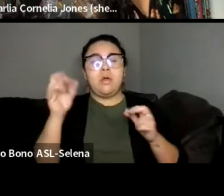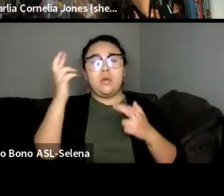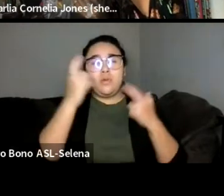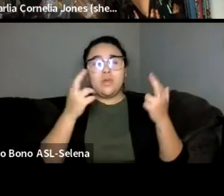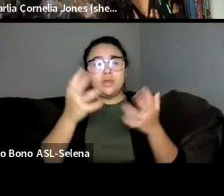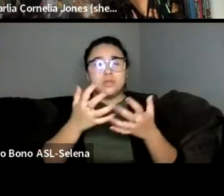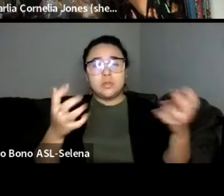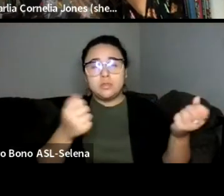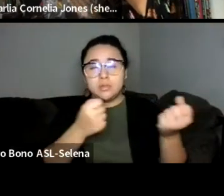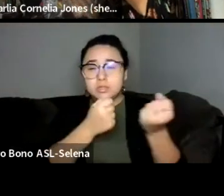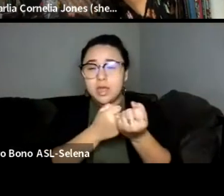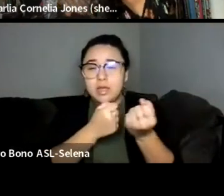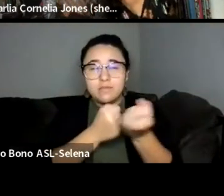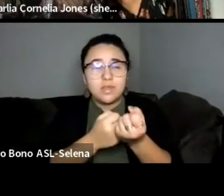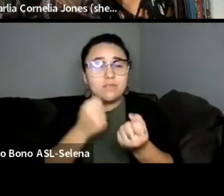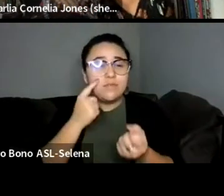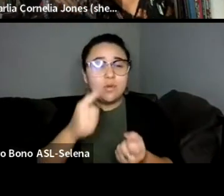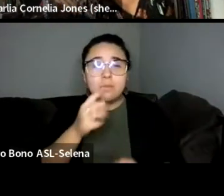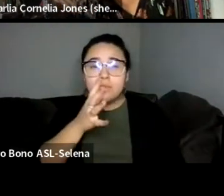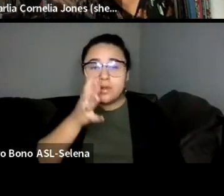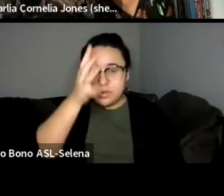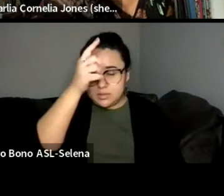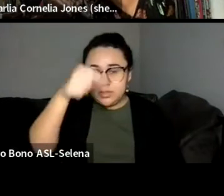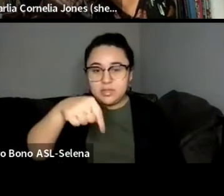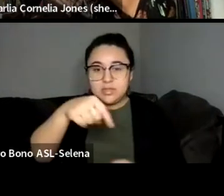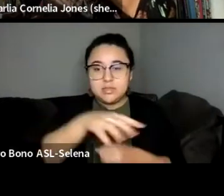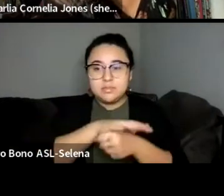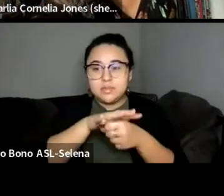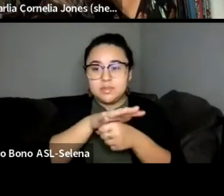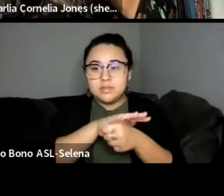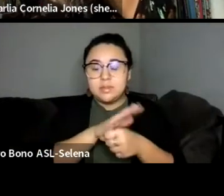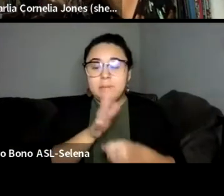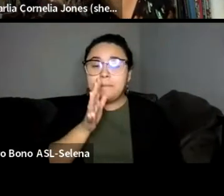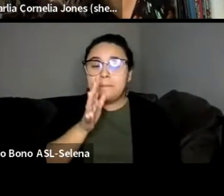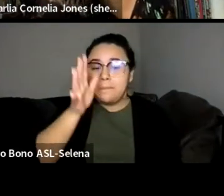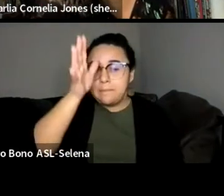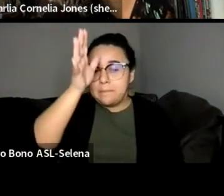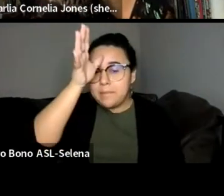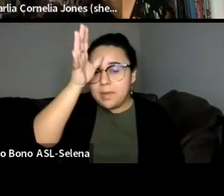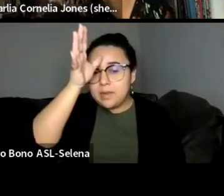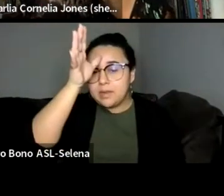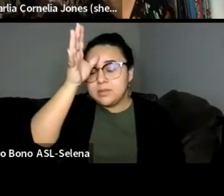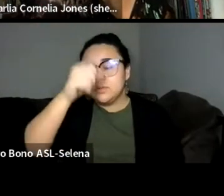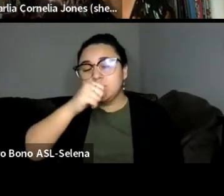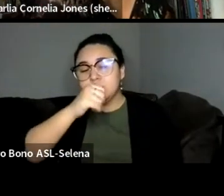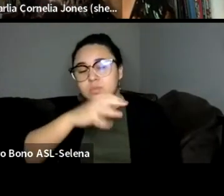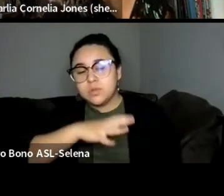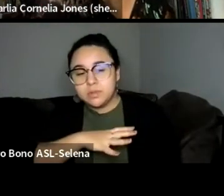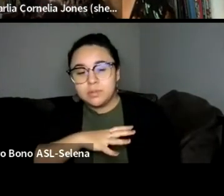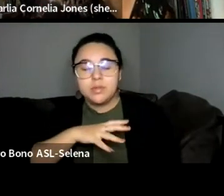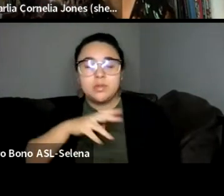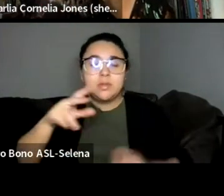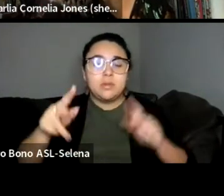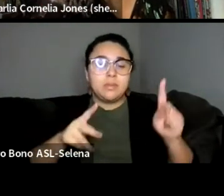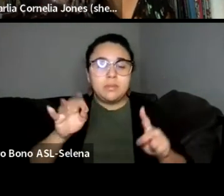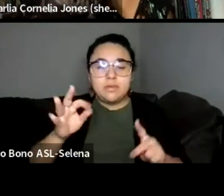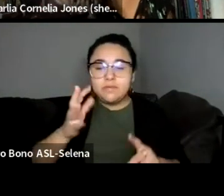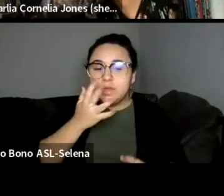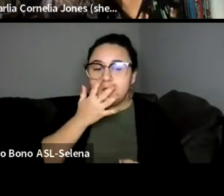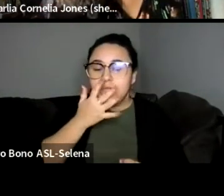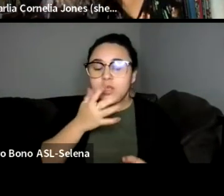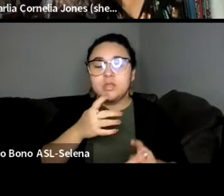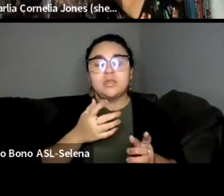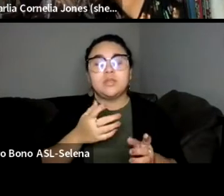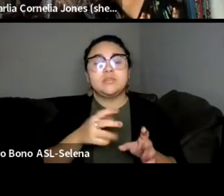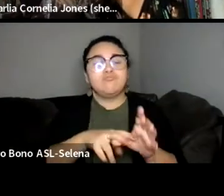advocating for parents to be in these spaces. Because parents, women, people of color, like, they begin to drop out of the